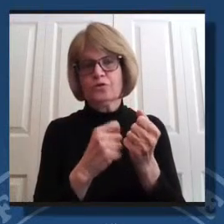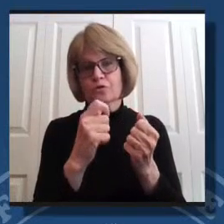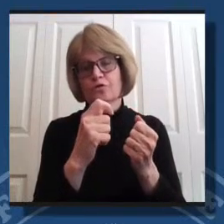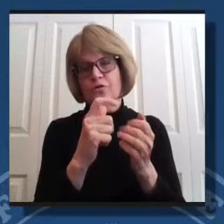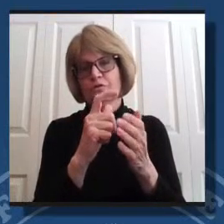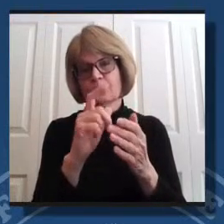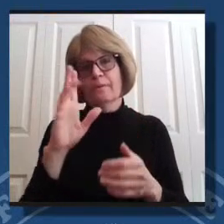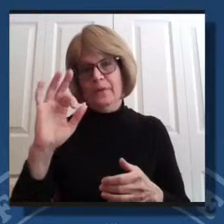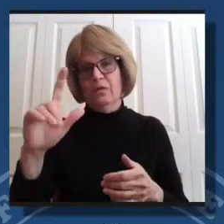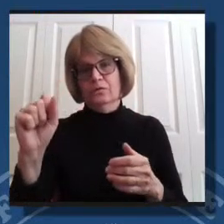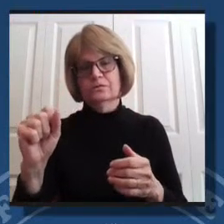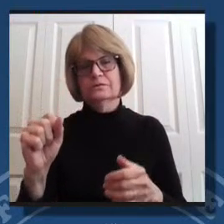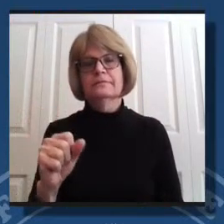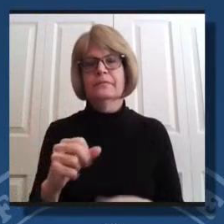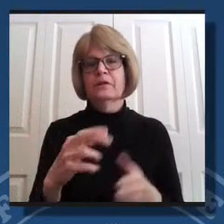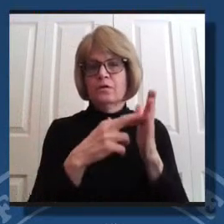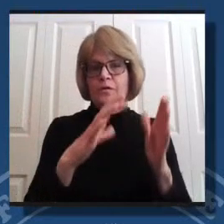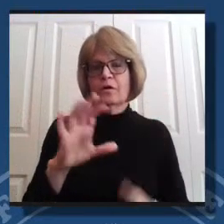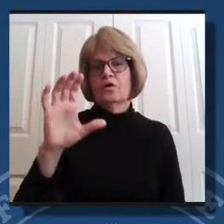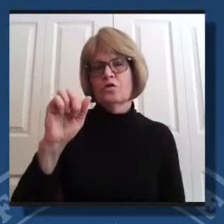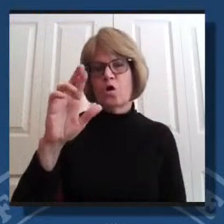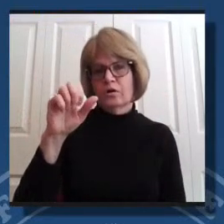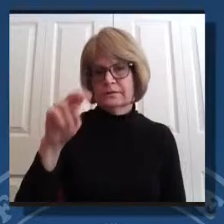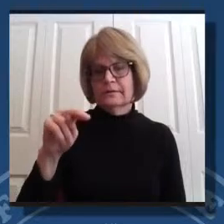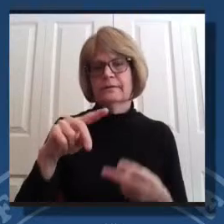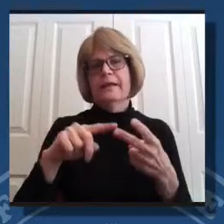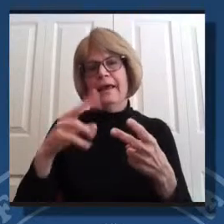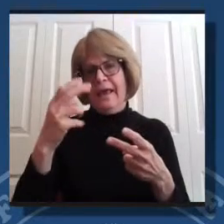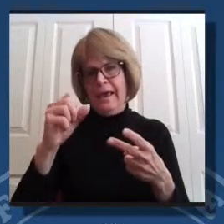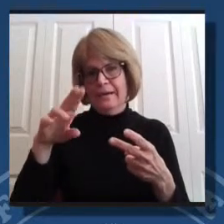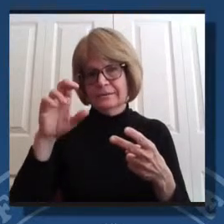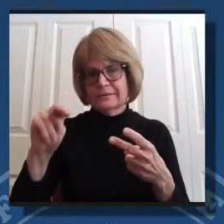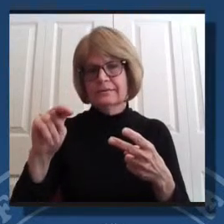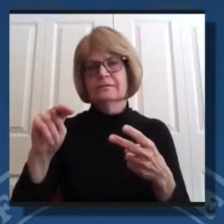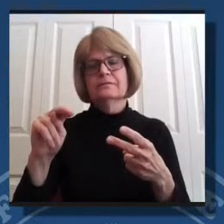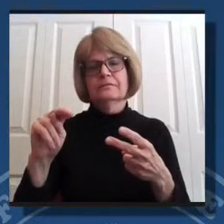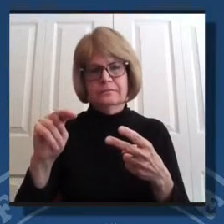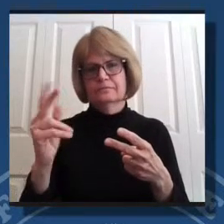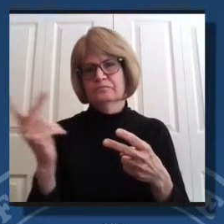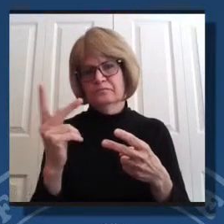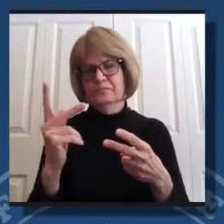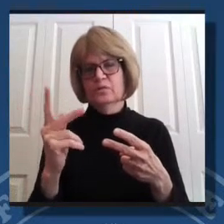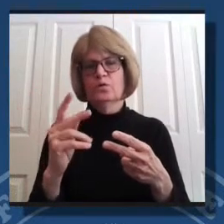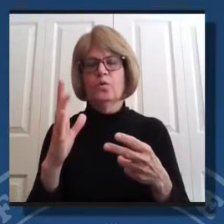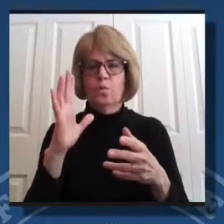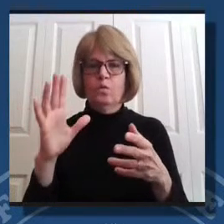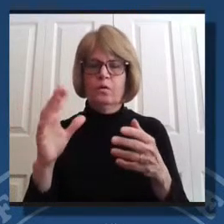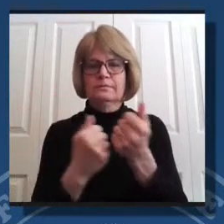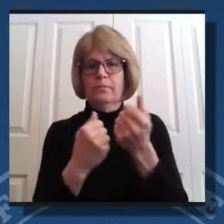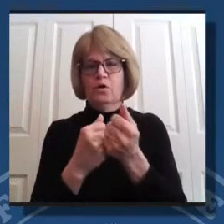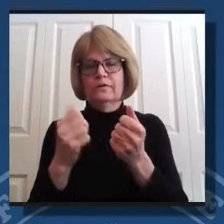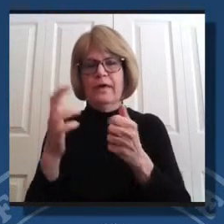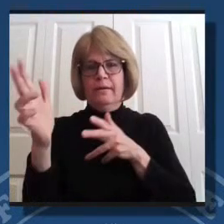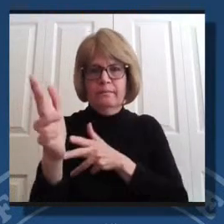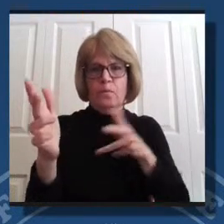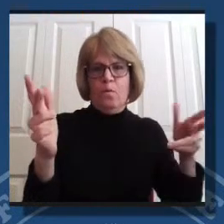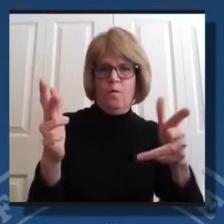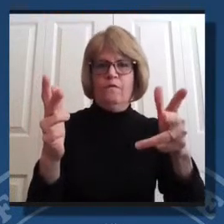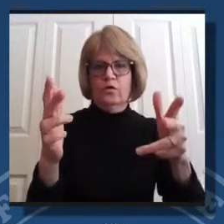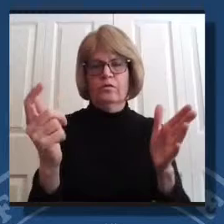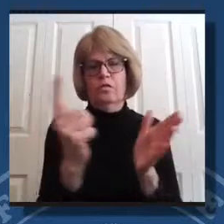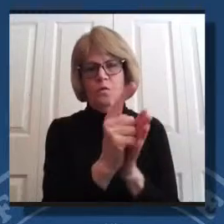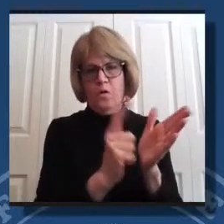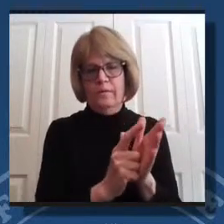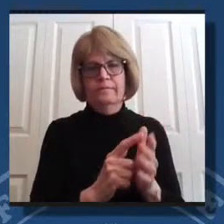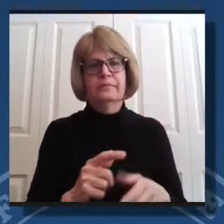Senator Lockman just said, Representative Carson and Senator Hansen will also be co-sponsoring the expanded move over law. We want to thank the President